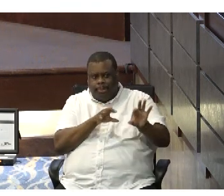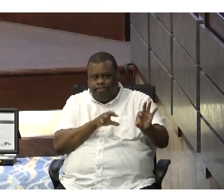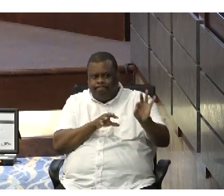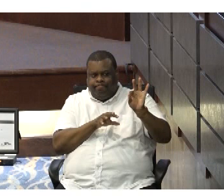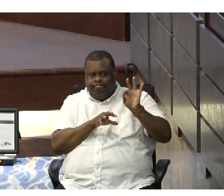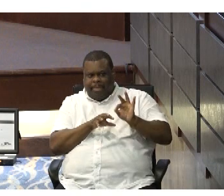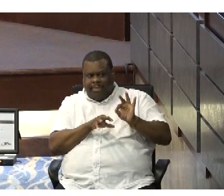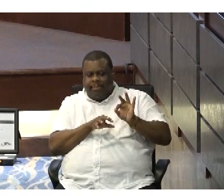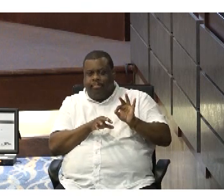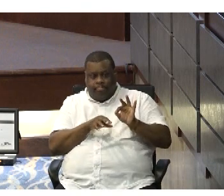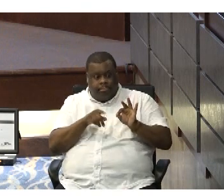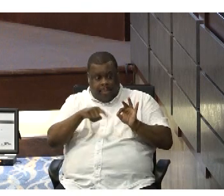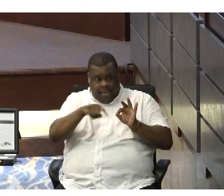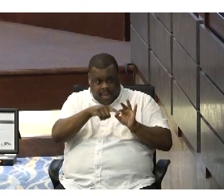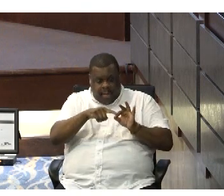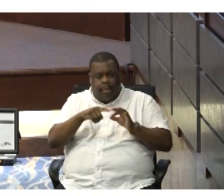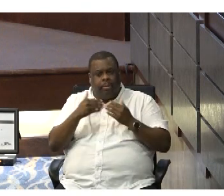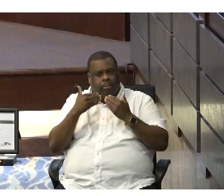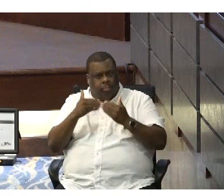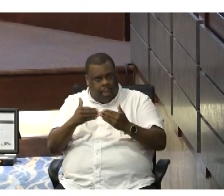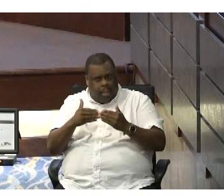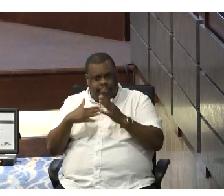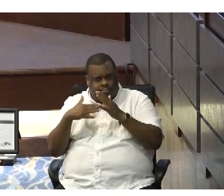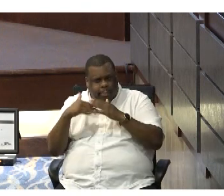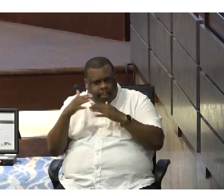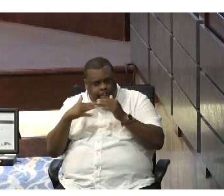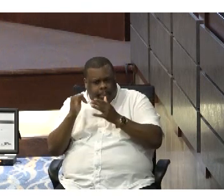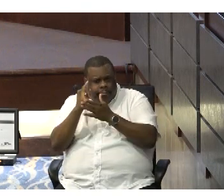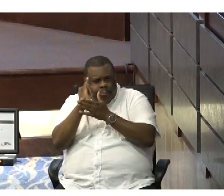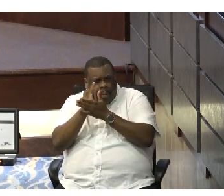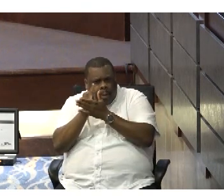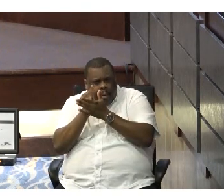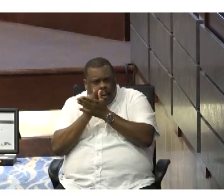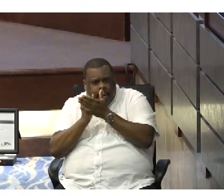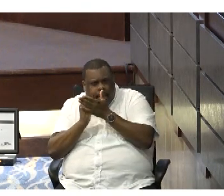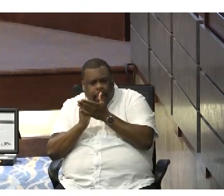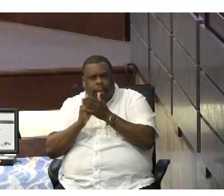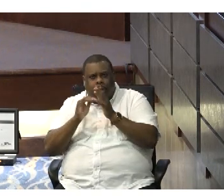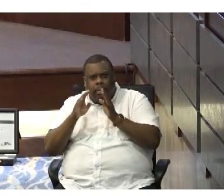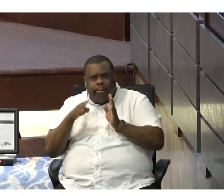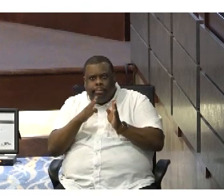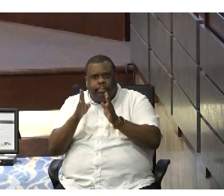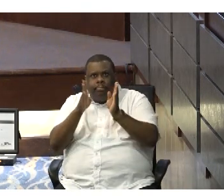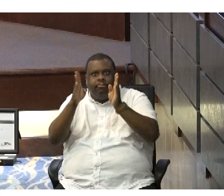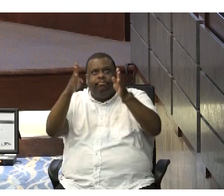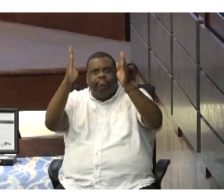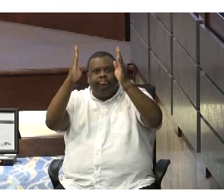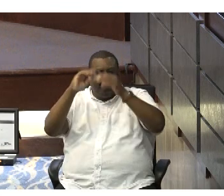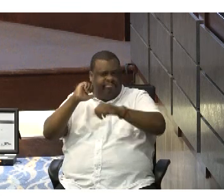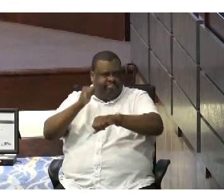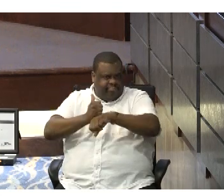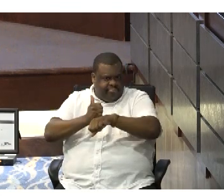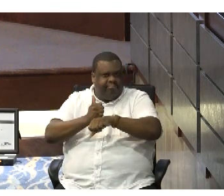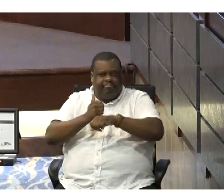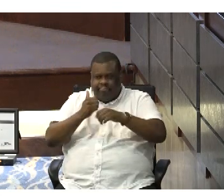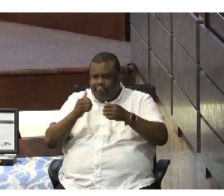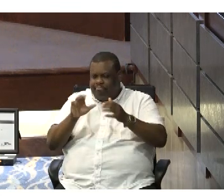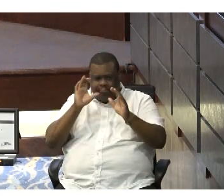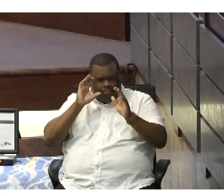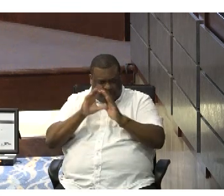Waco to manage the design process with OMA when they were selected. So